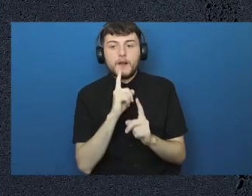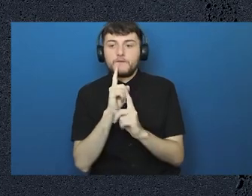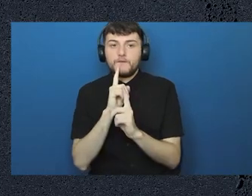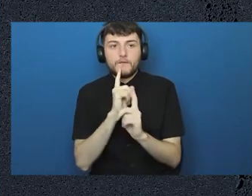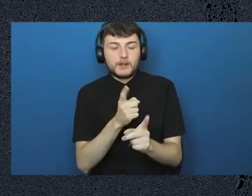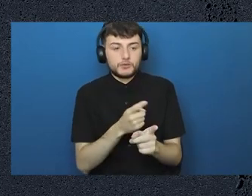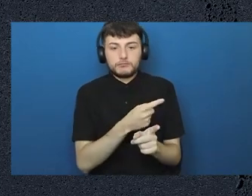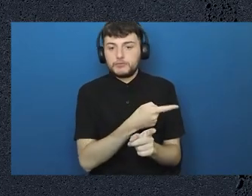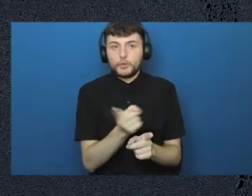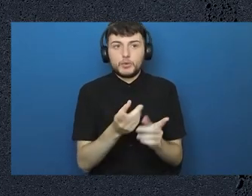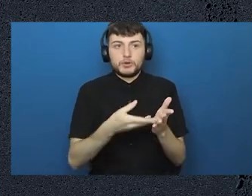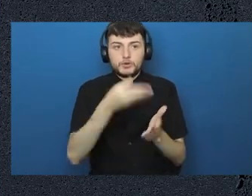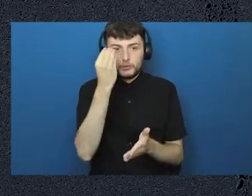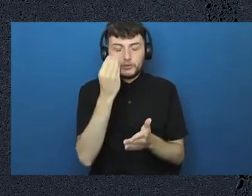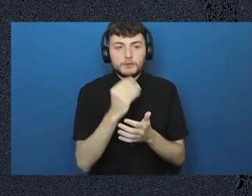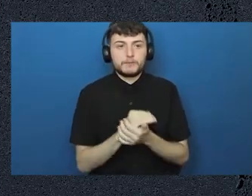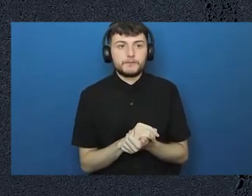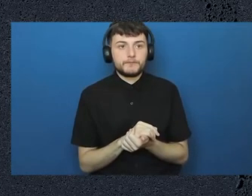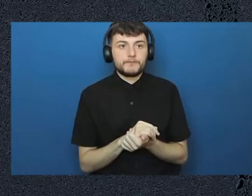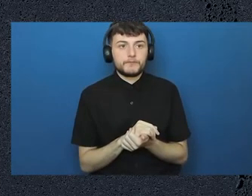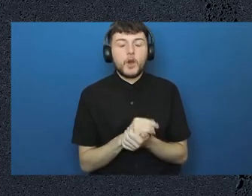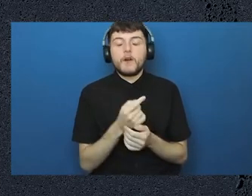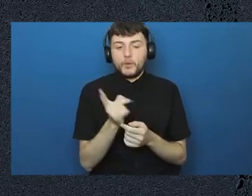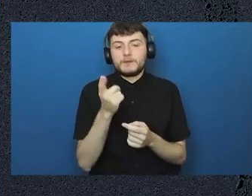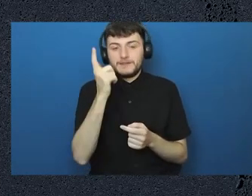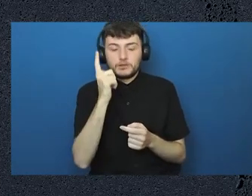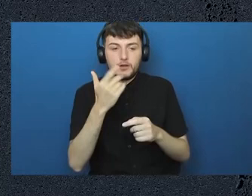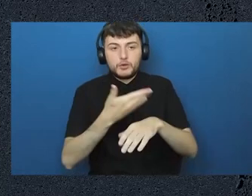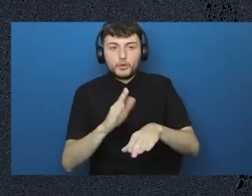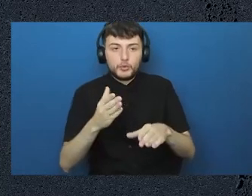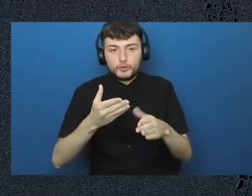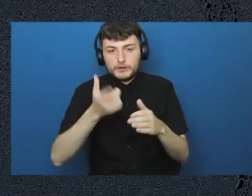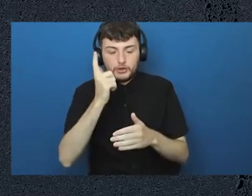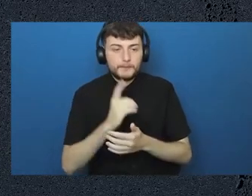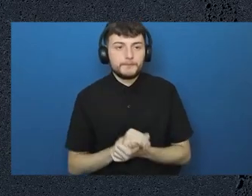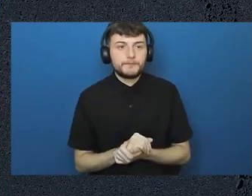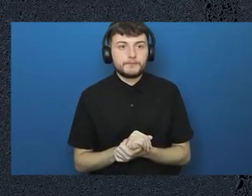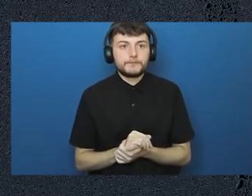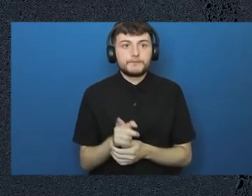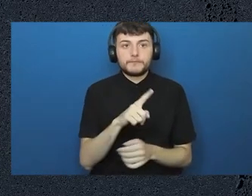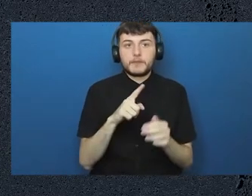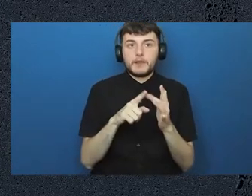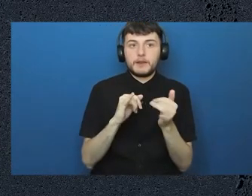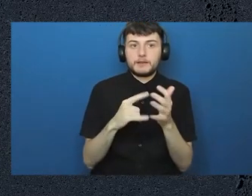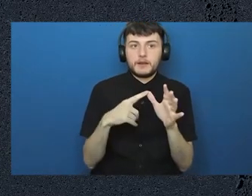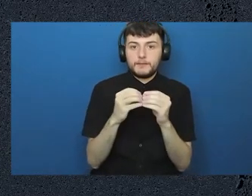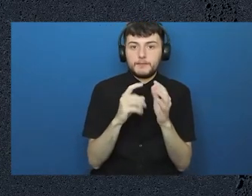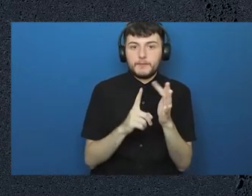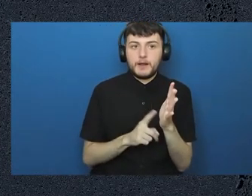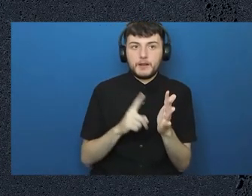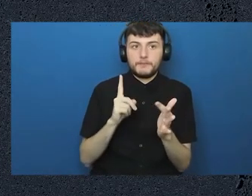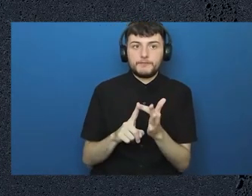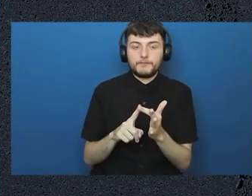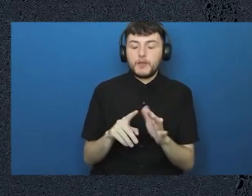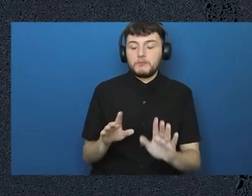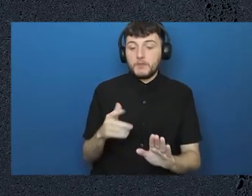students? These are the teaching students. Isabelle. The best piece of advice... And I truly, truly